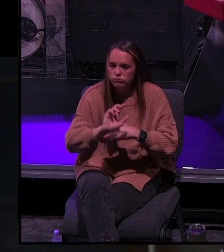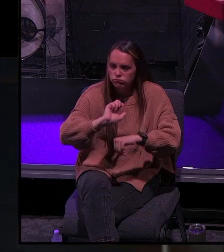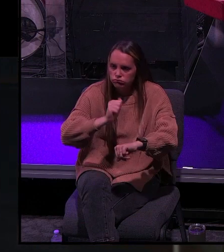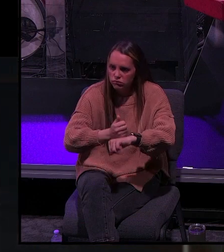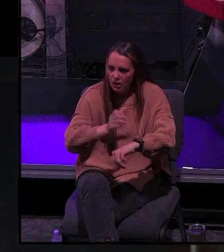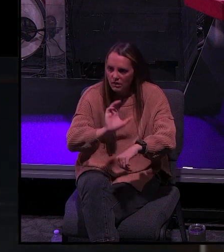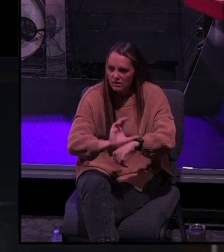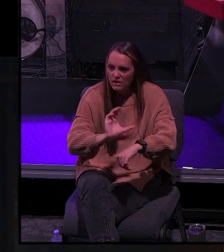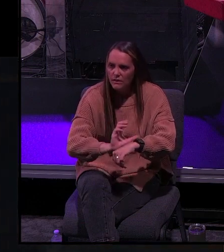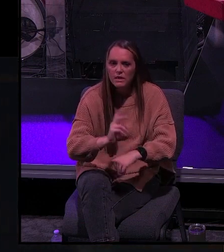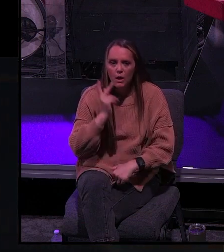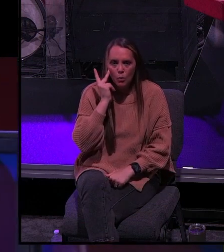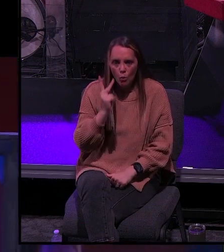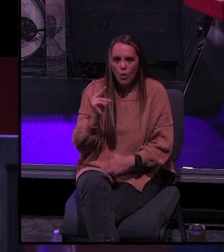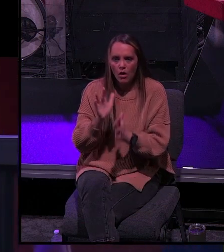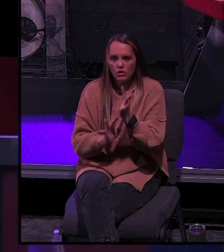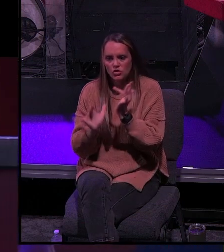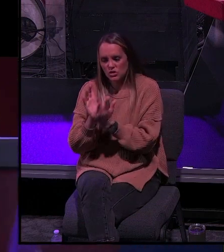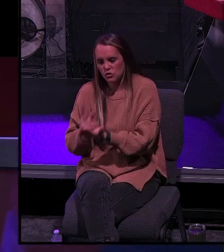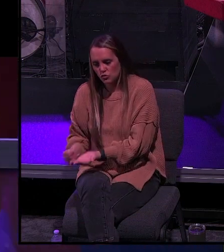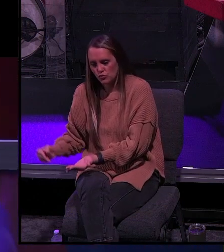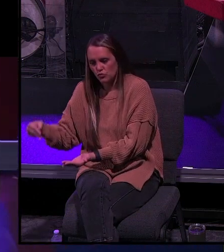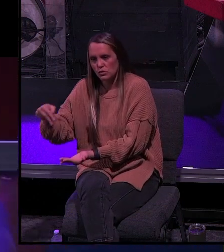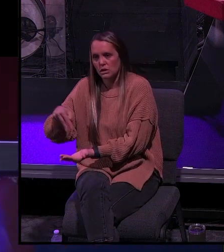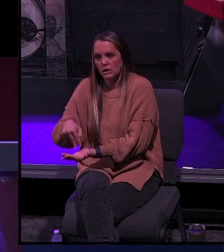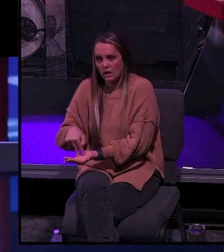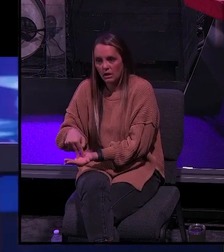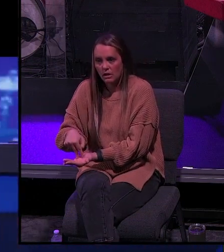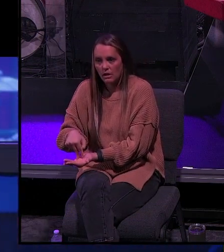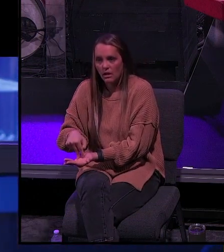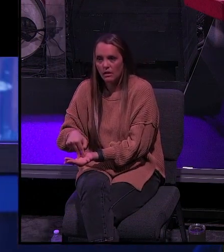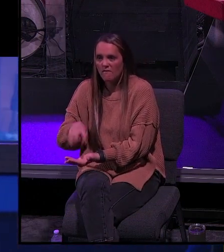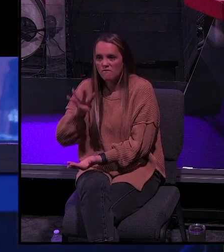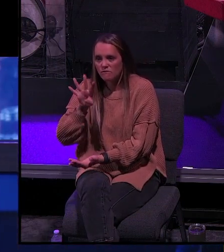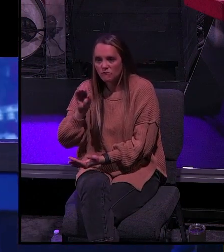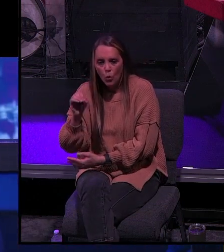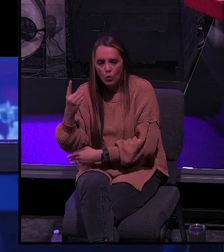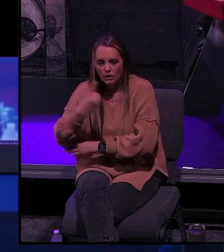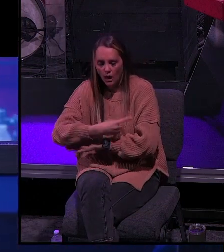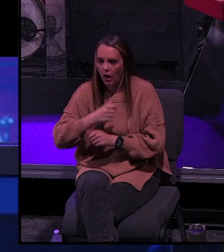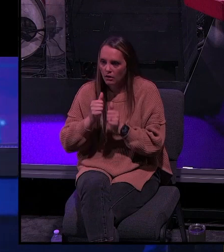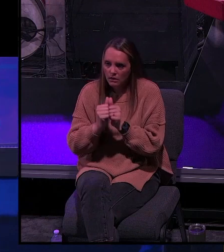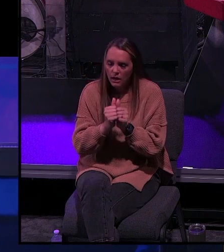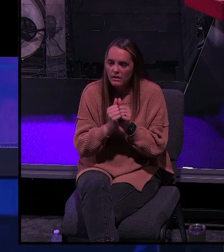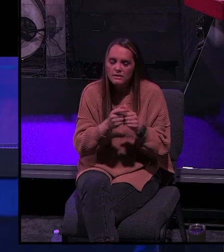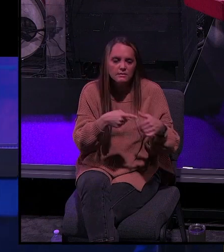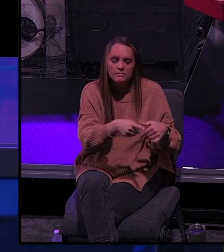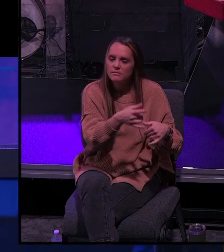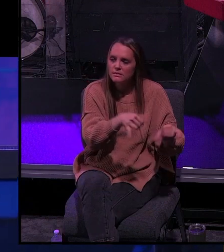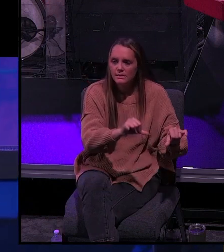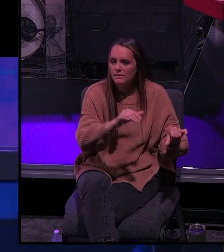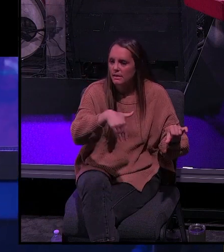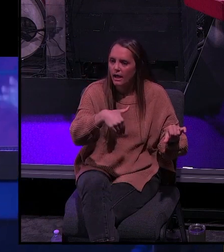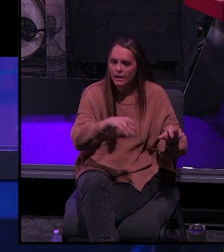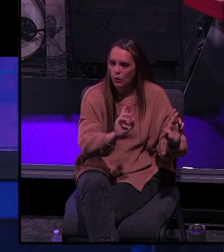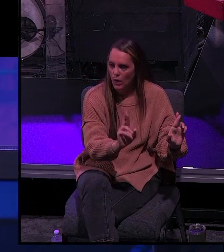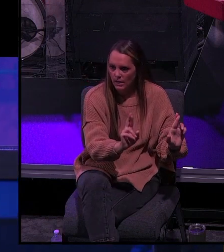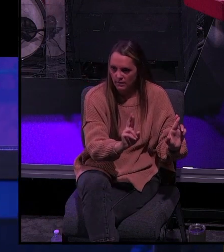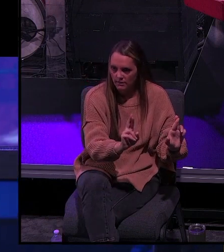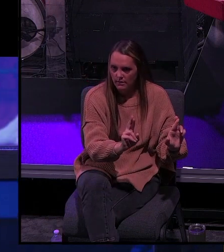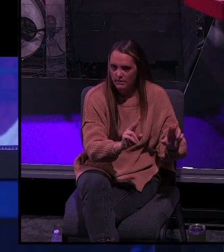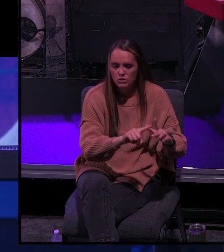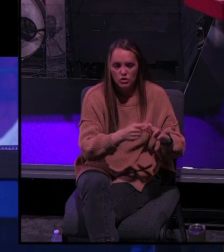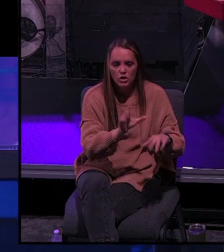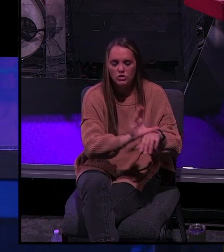Jesus raised from the grave. They'd spent 40 days with the resurrected Christ. They still did not have what they needed to start the church. Jesus is like, whatever you do, go in the upper